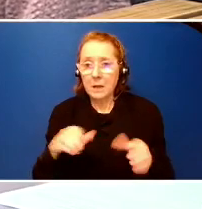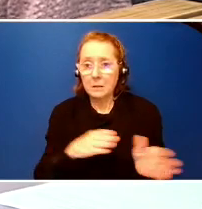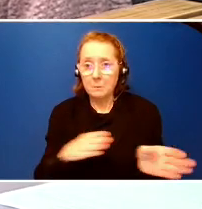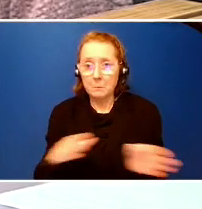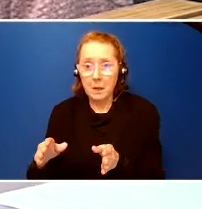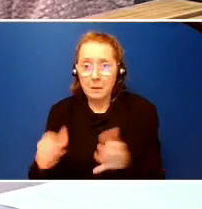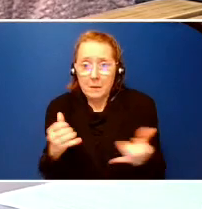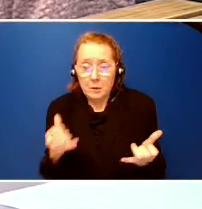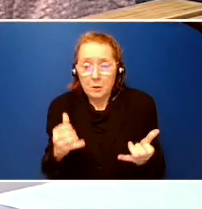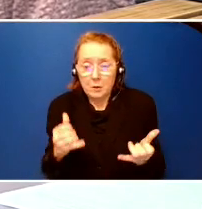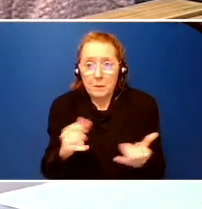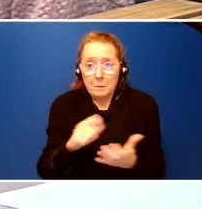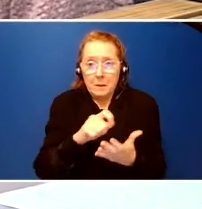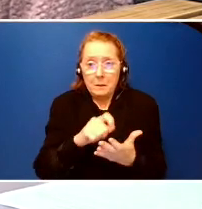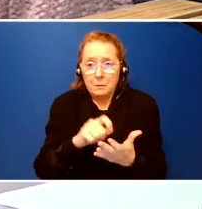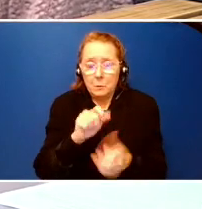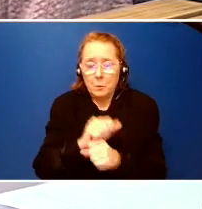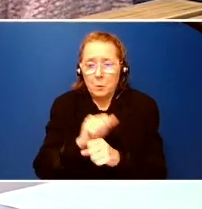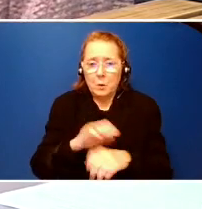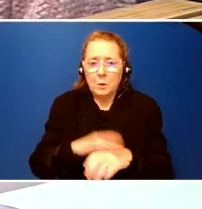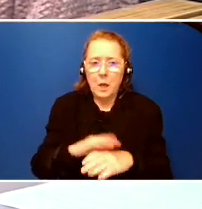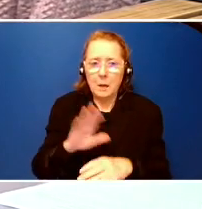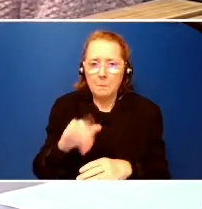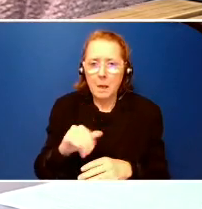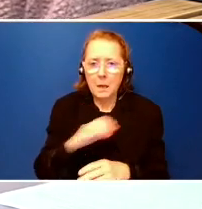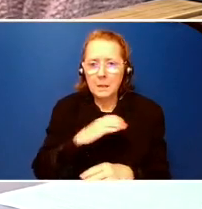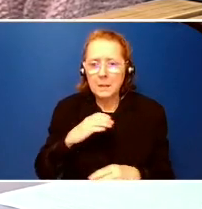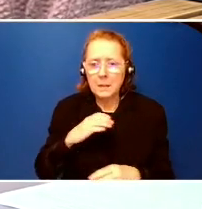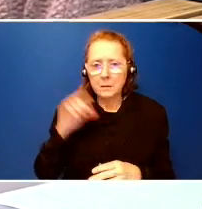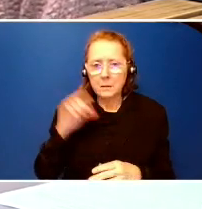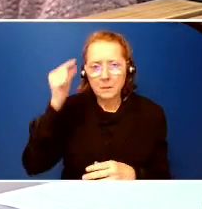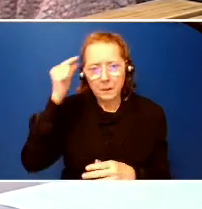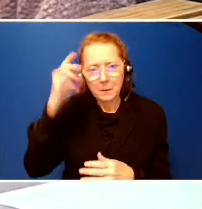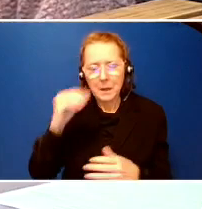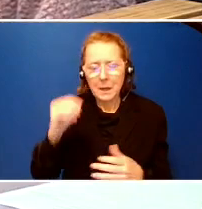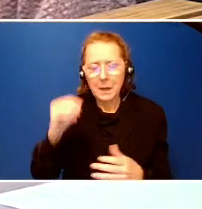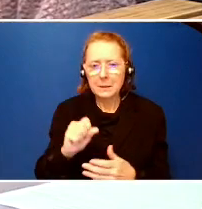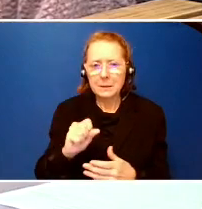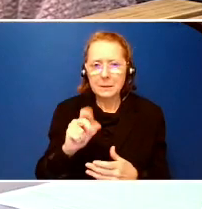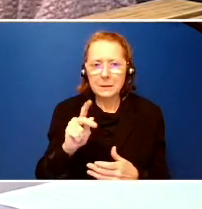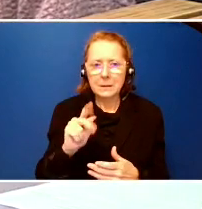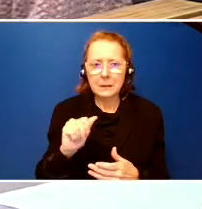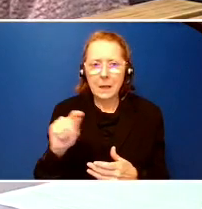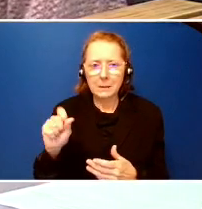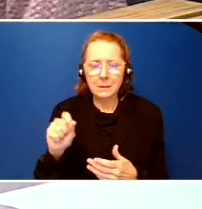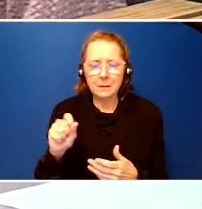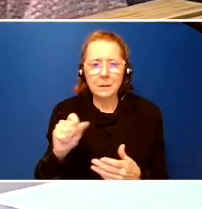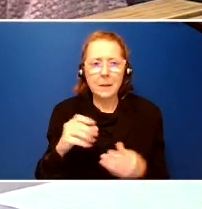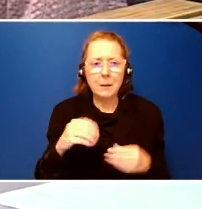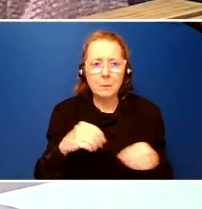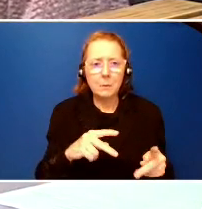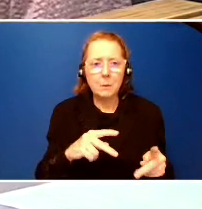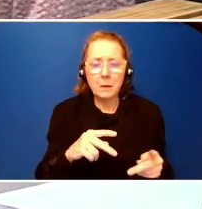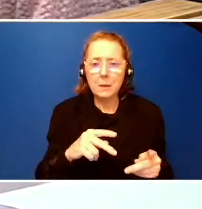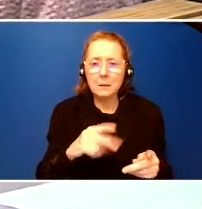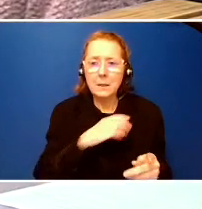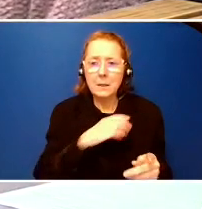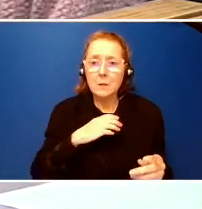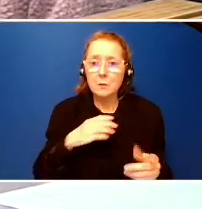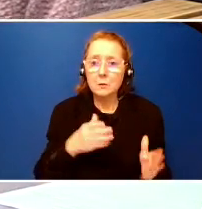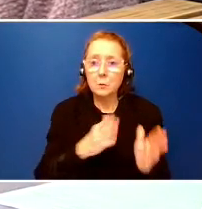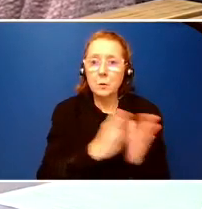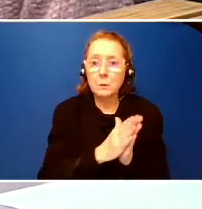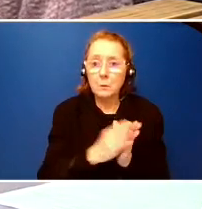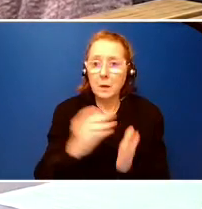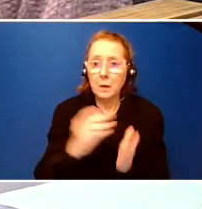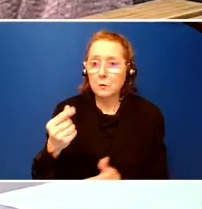worked on by the Council of Governments and SCATS that will allow Salem to actually go for grant funding for some of these projects